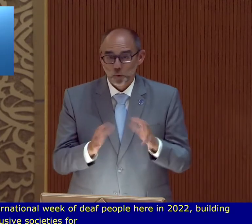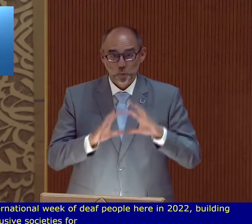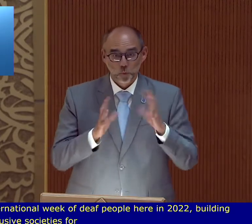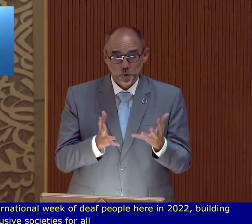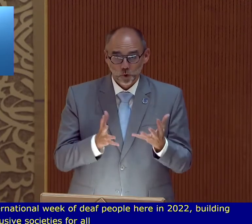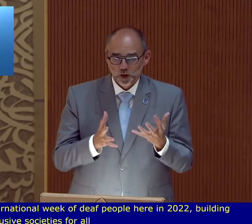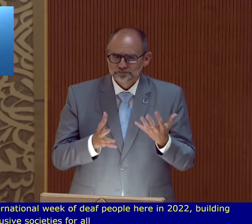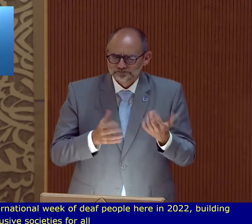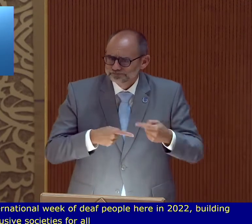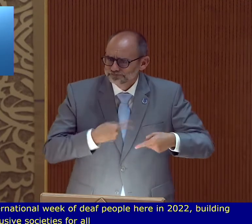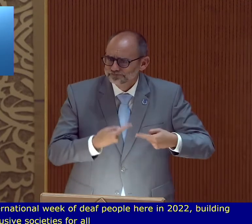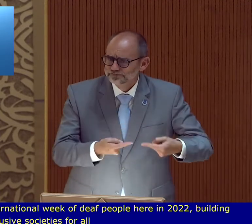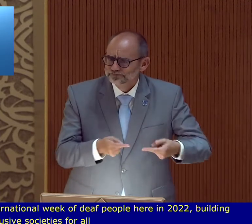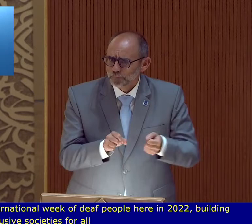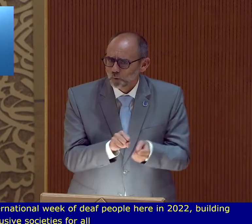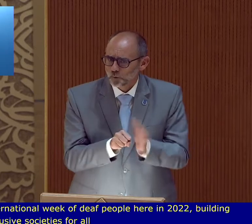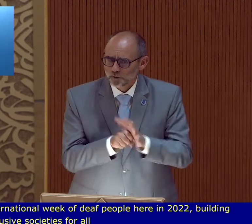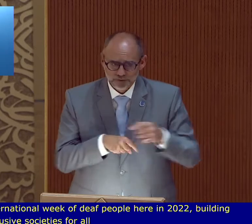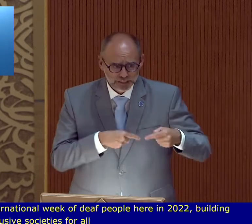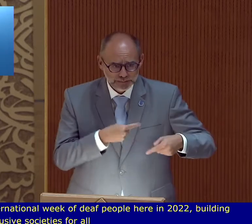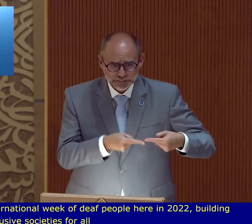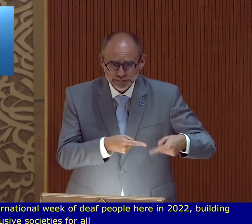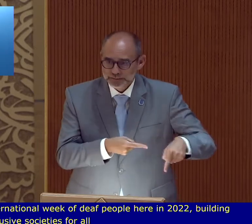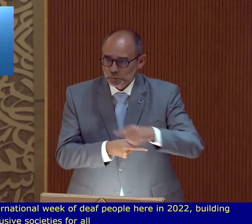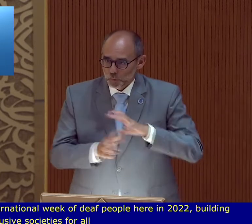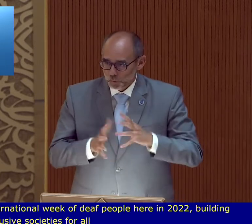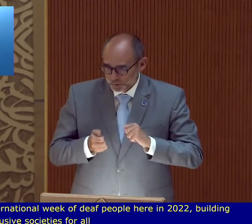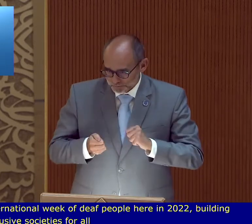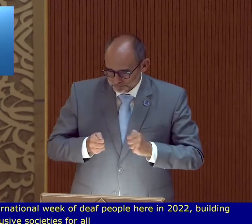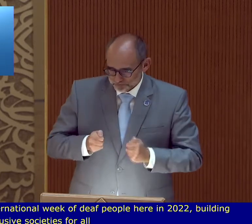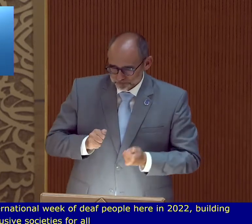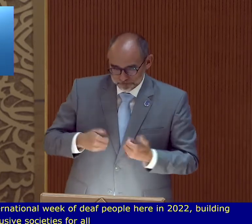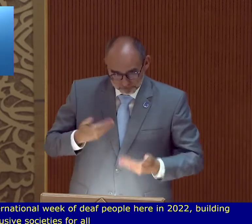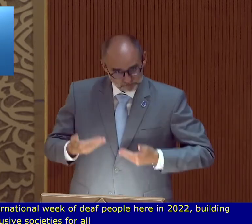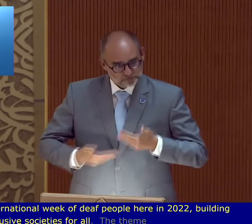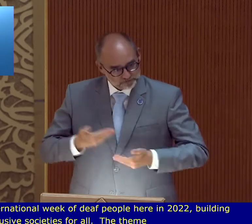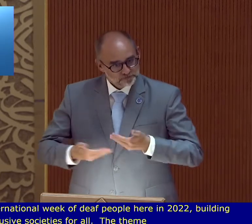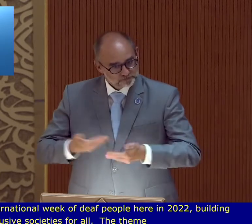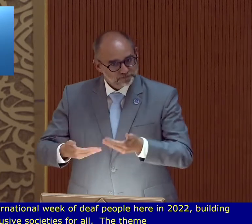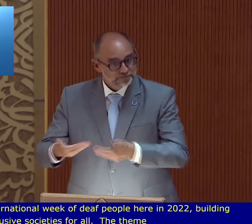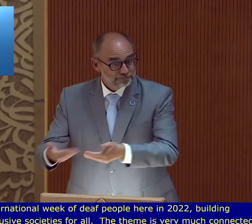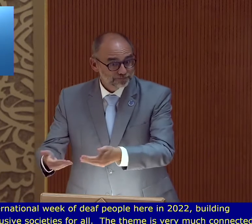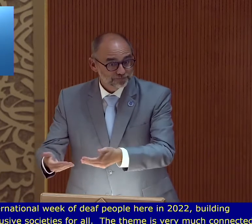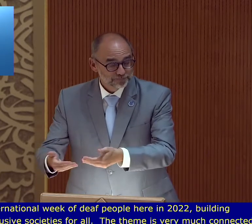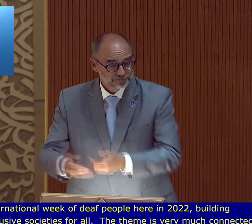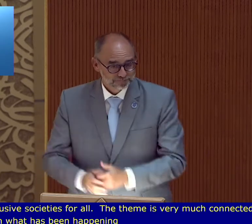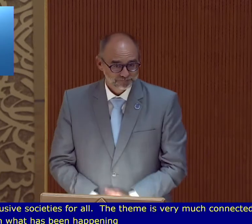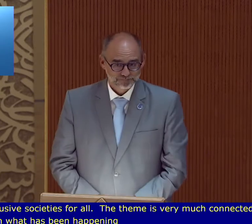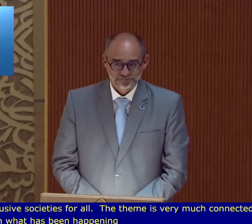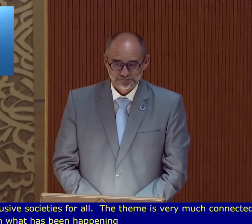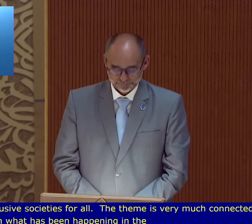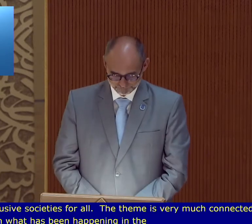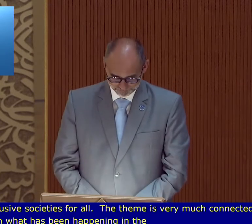The theme is very much connected with what has been happening in the world. The world has changed. We've had the